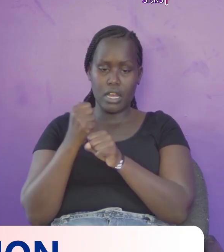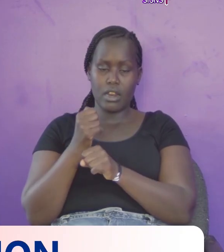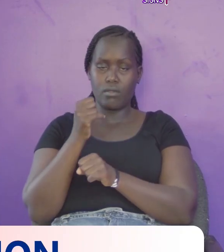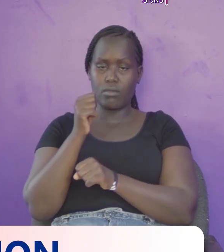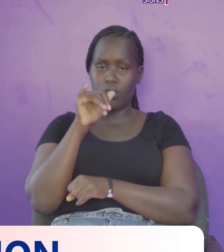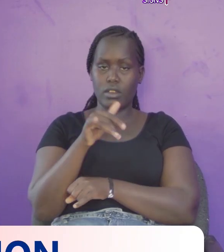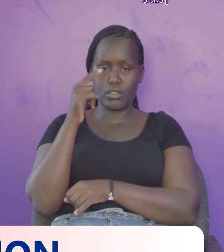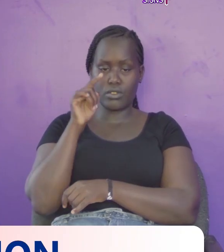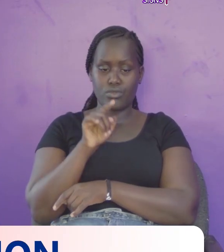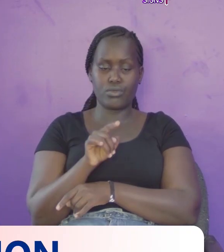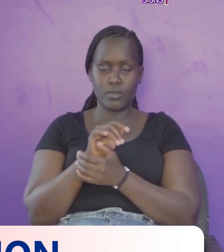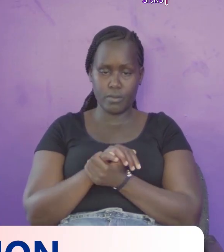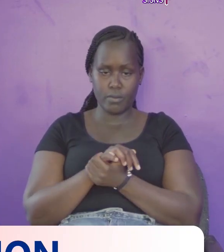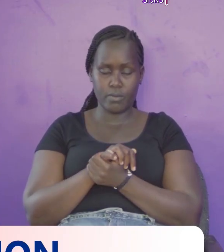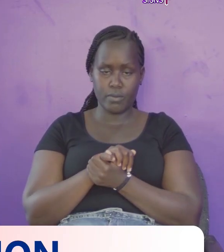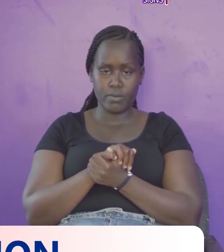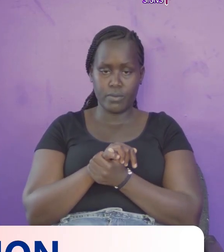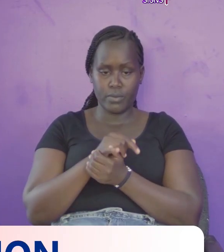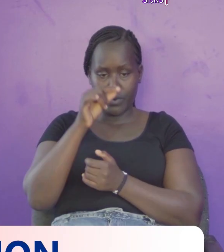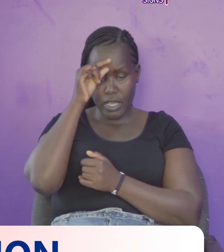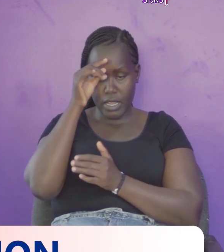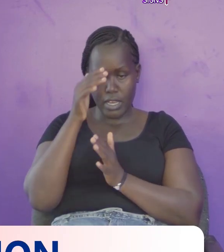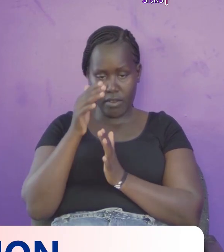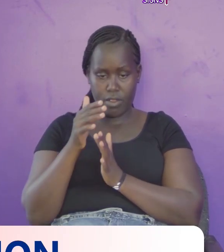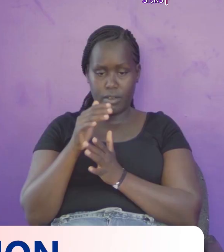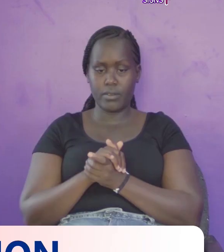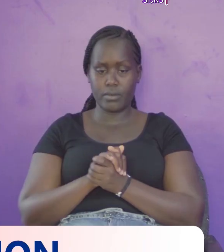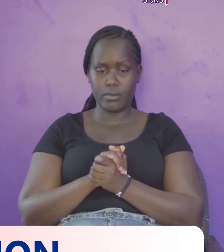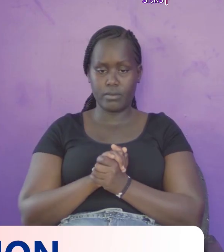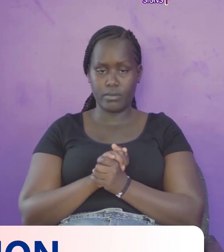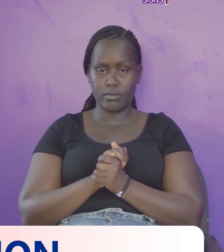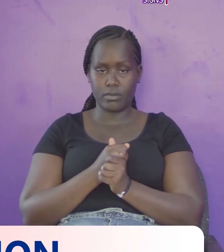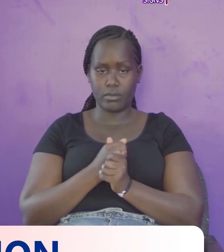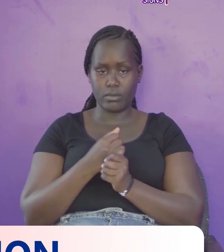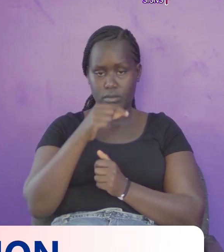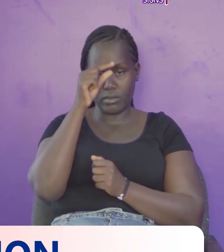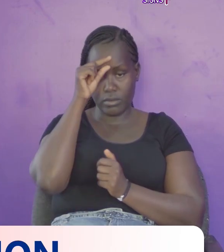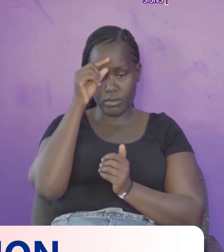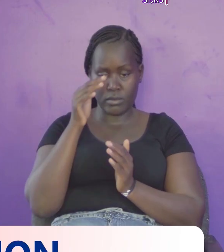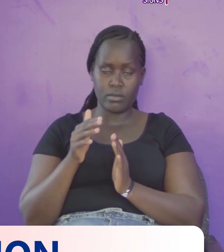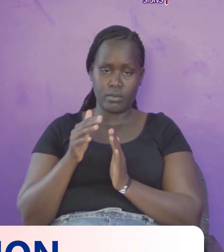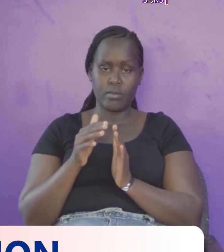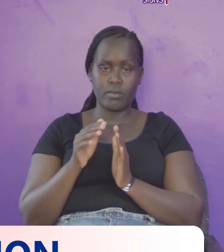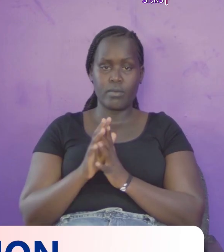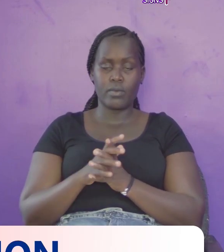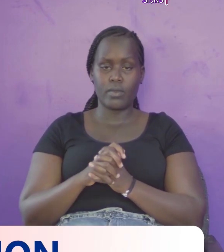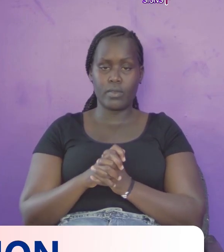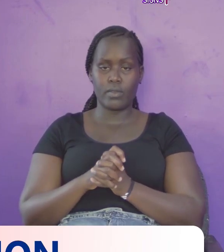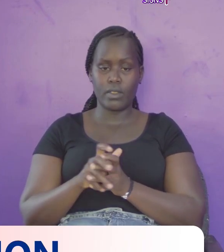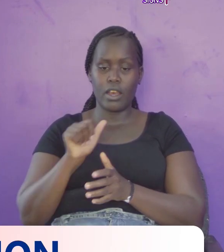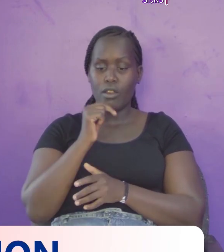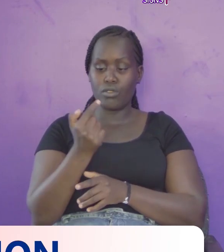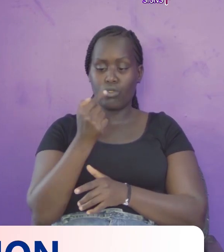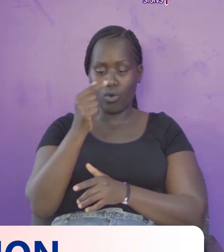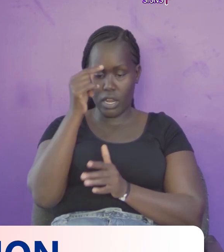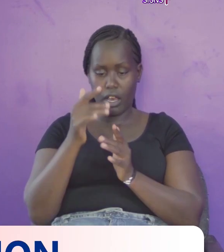you. Obviously, a police officer could not do that. No. The governor is not just a governor. That